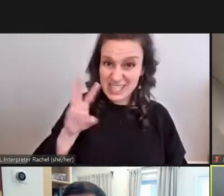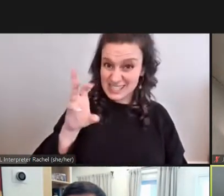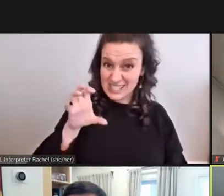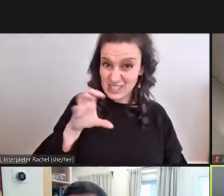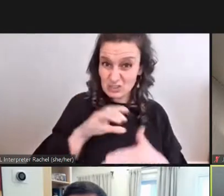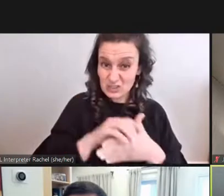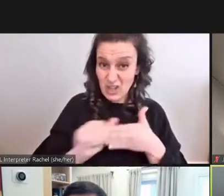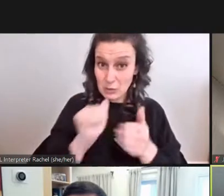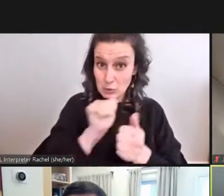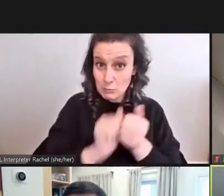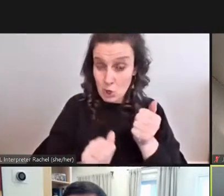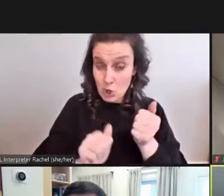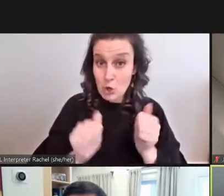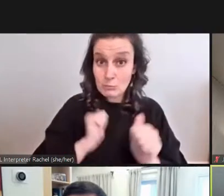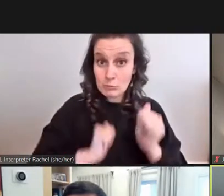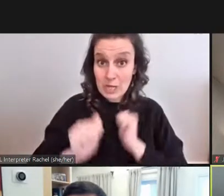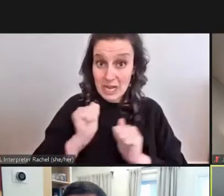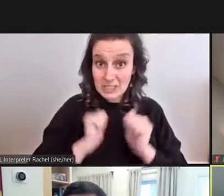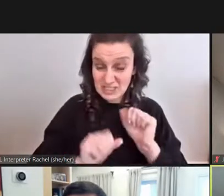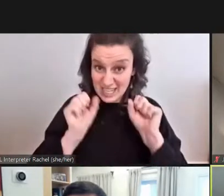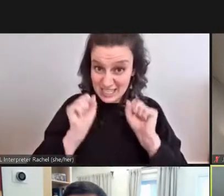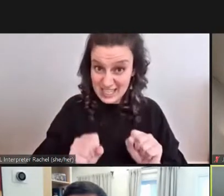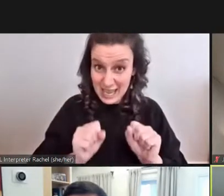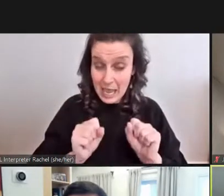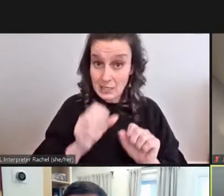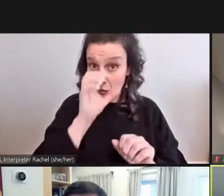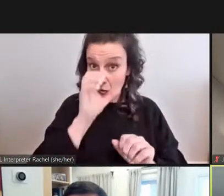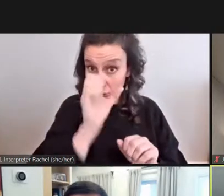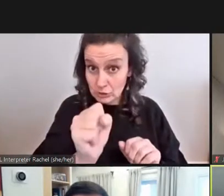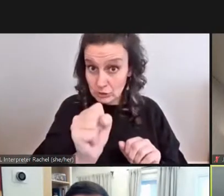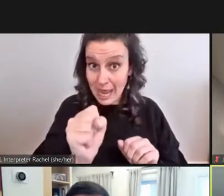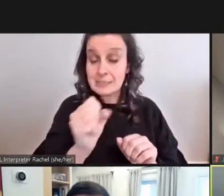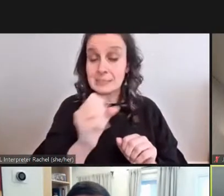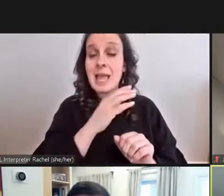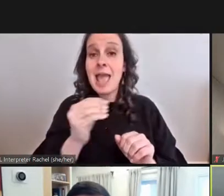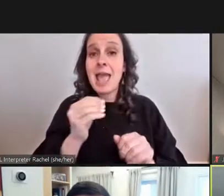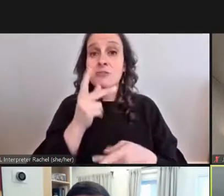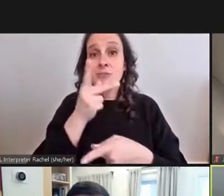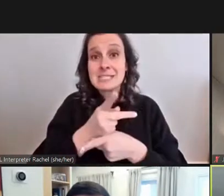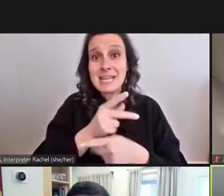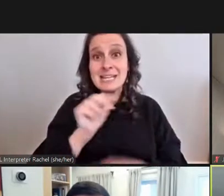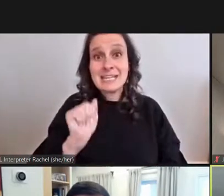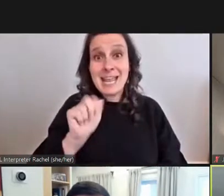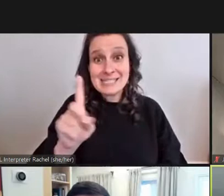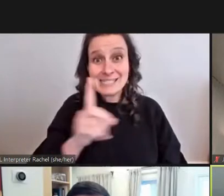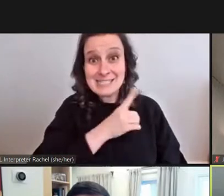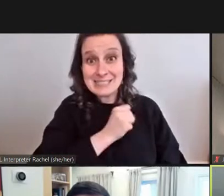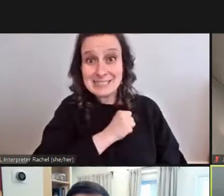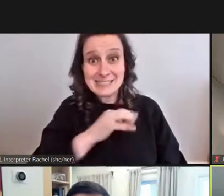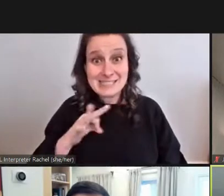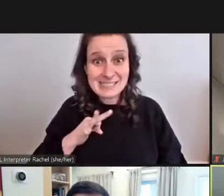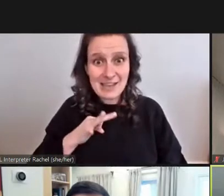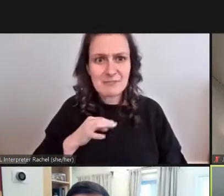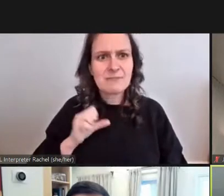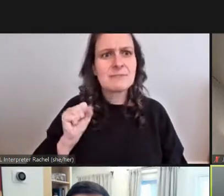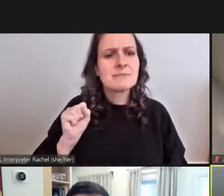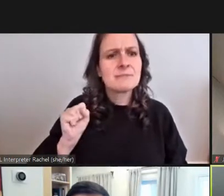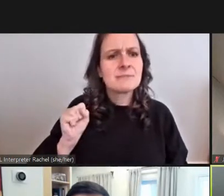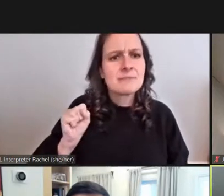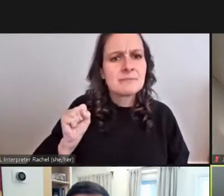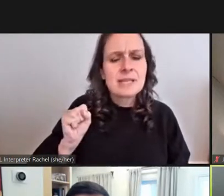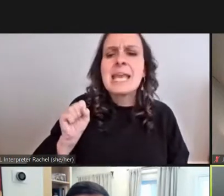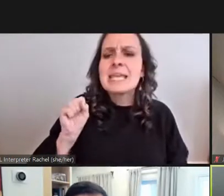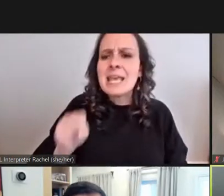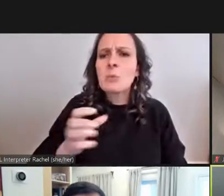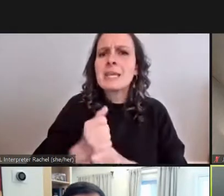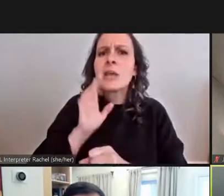about sustainably attracting and retaining AD staff. Scott, I'm going to ask if maybe we can grab your email and get